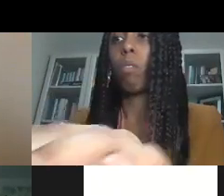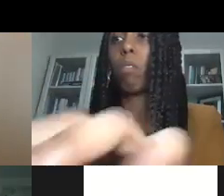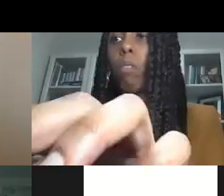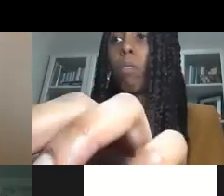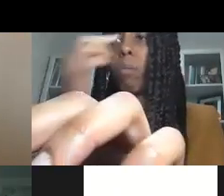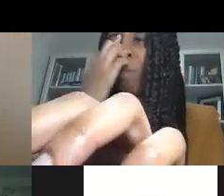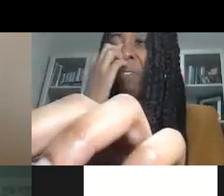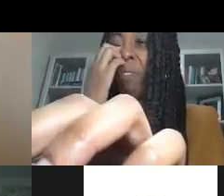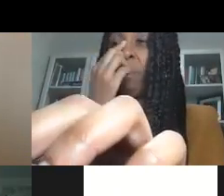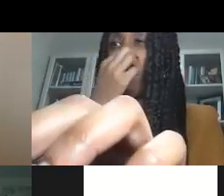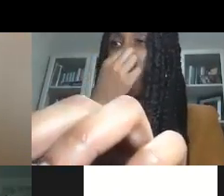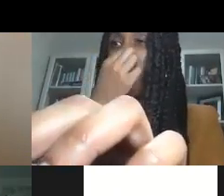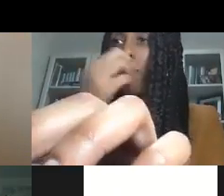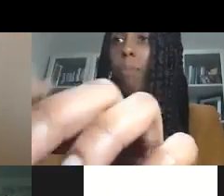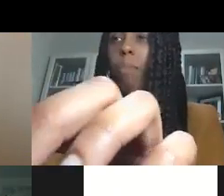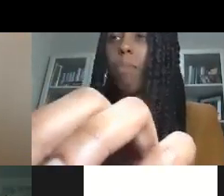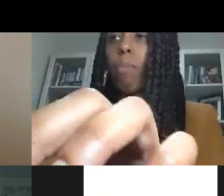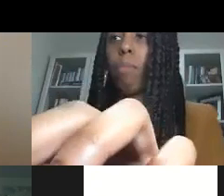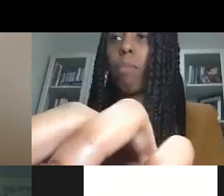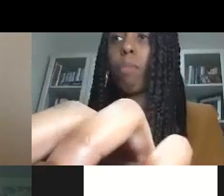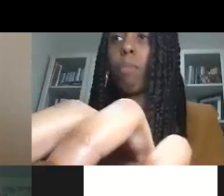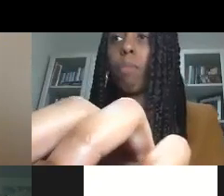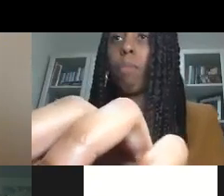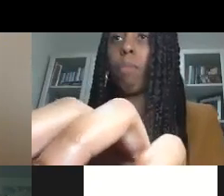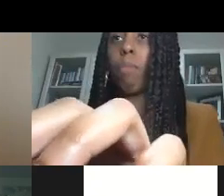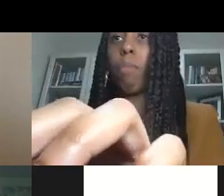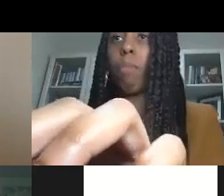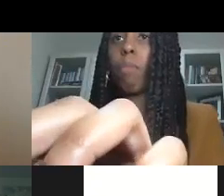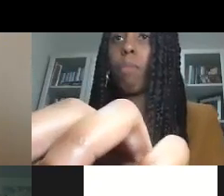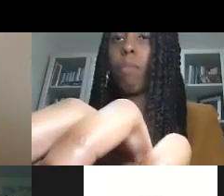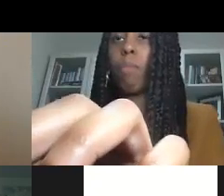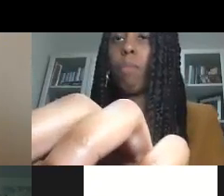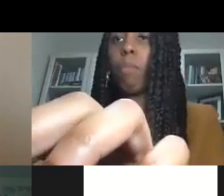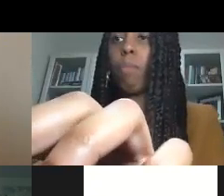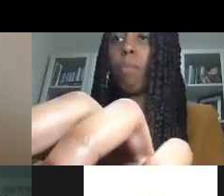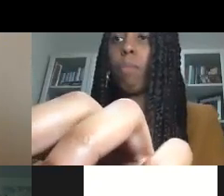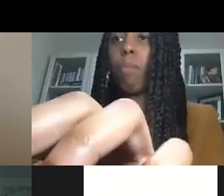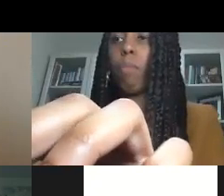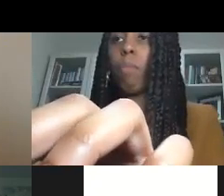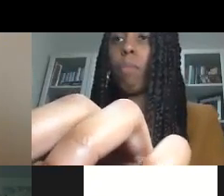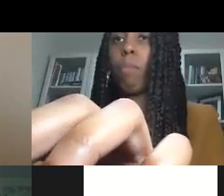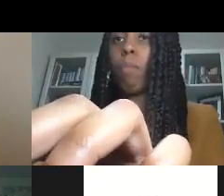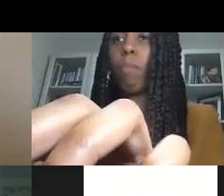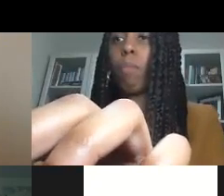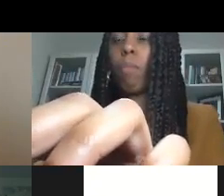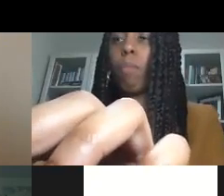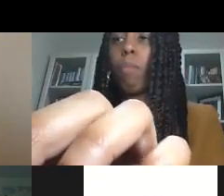a reference. I think you could refer to in your Boston admission system.